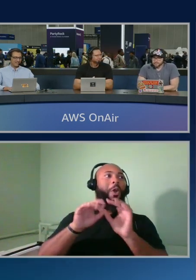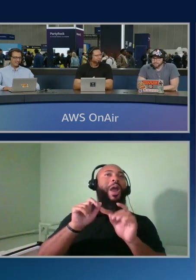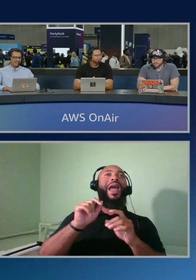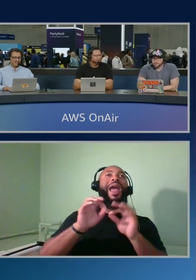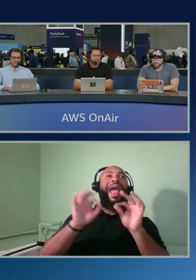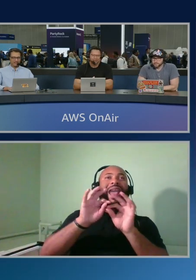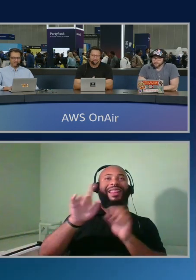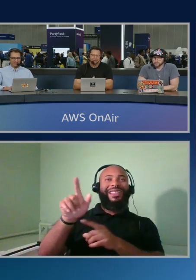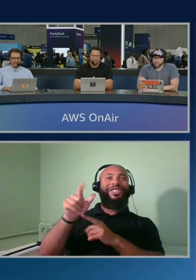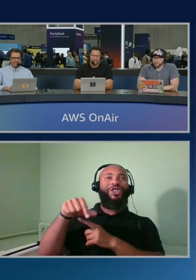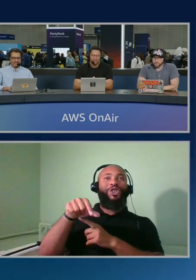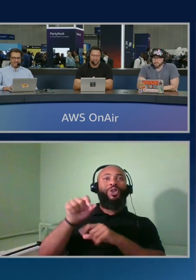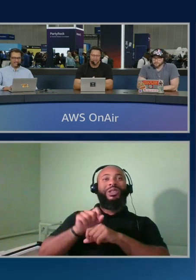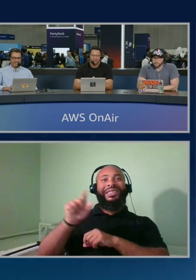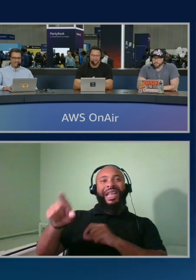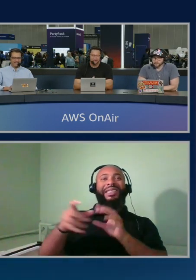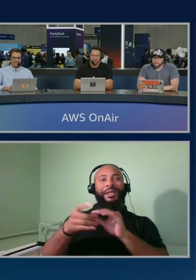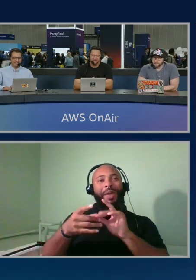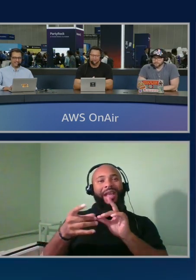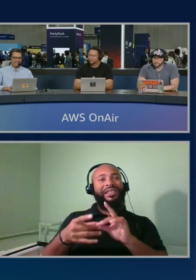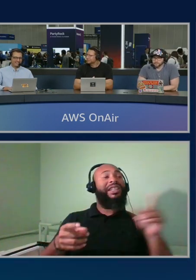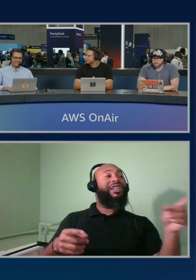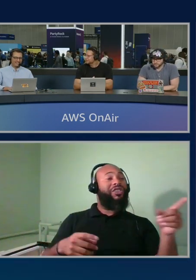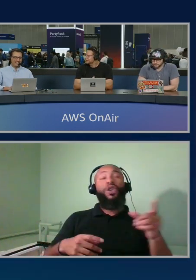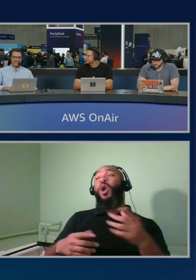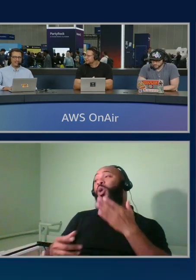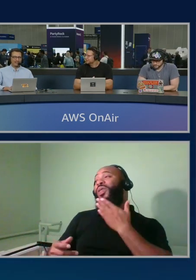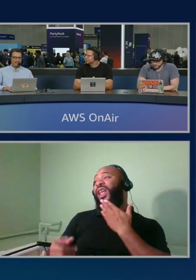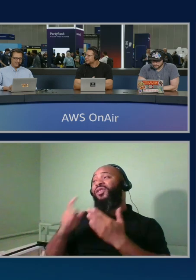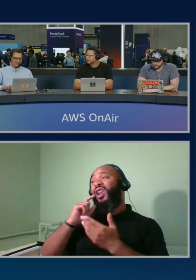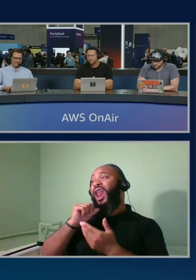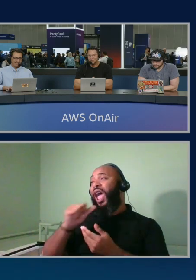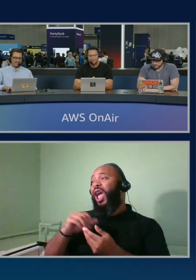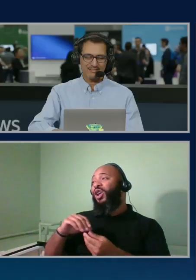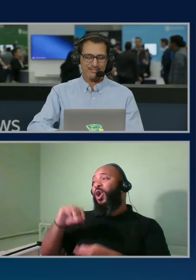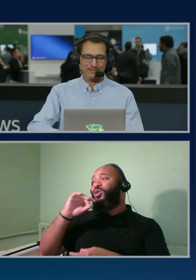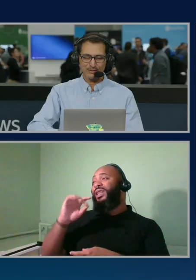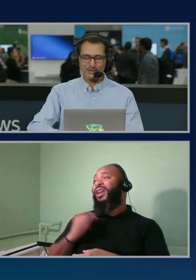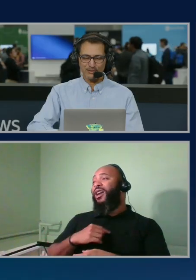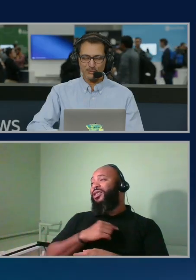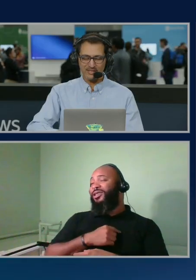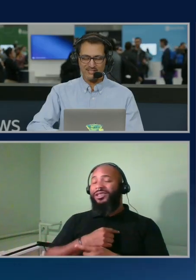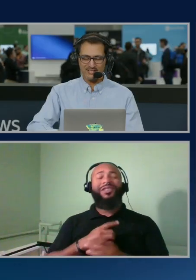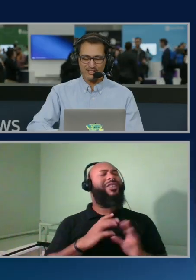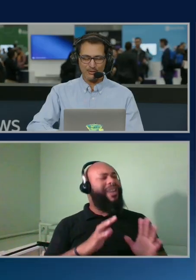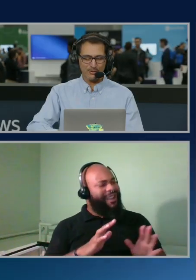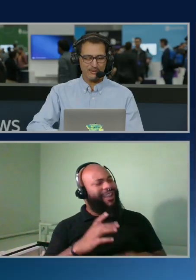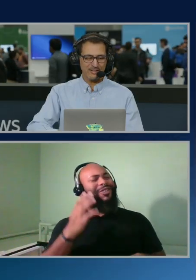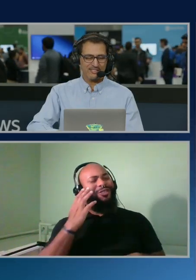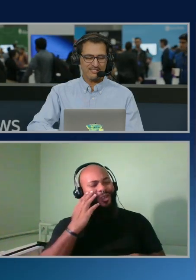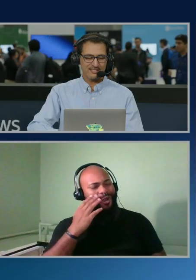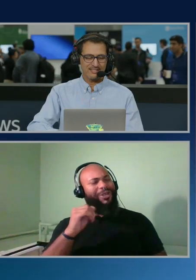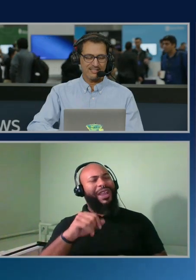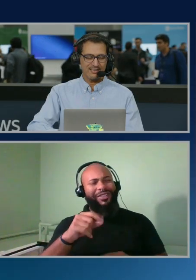responded. Yeah. Q responded. Thanks for not ghosting us. And, for those of you who can see the